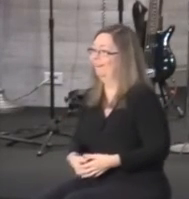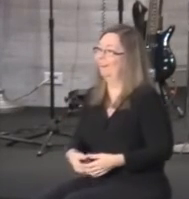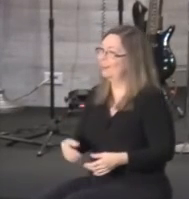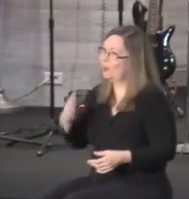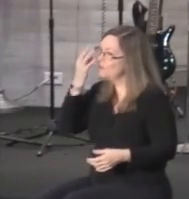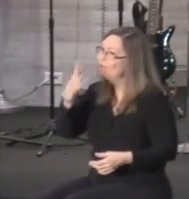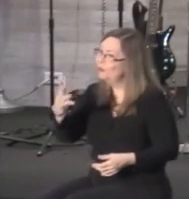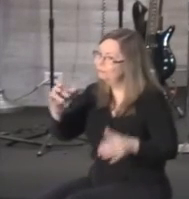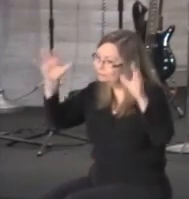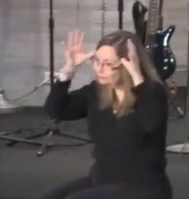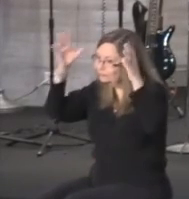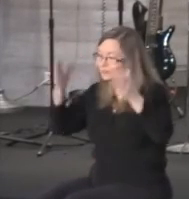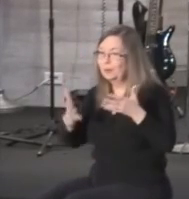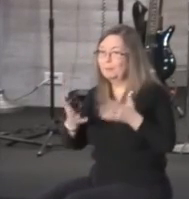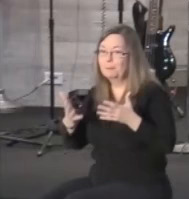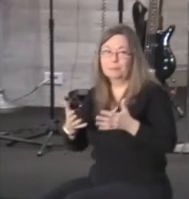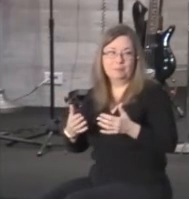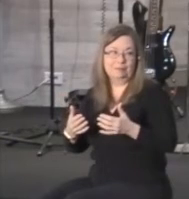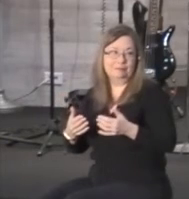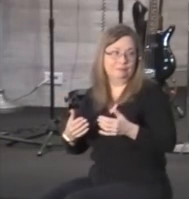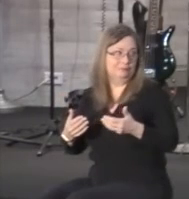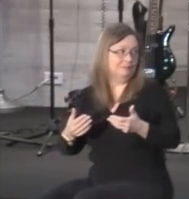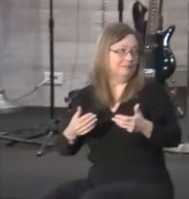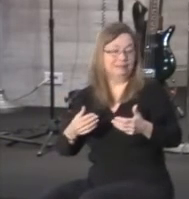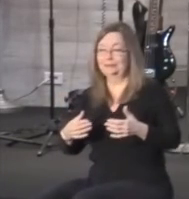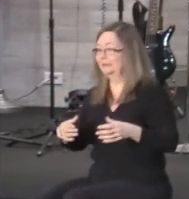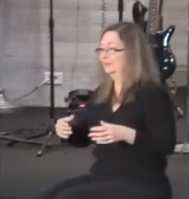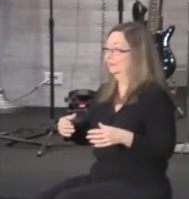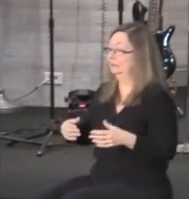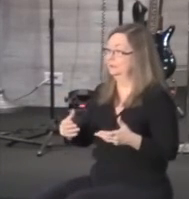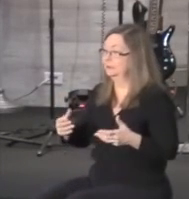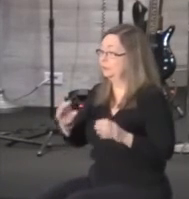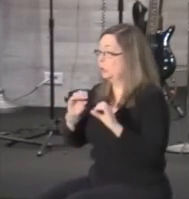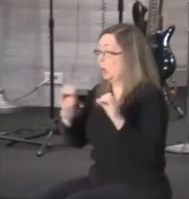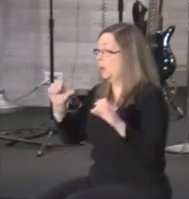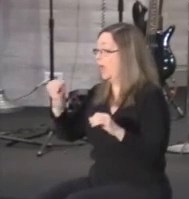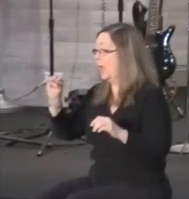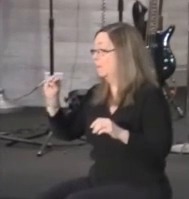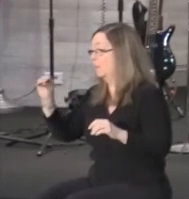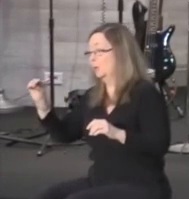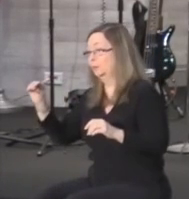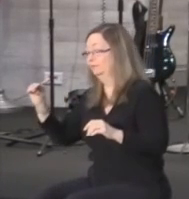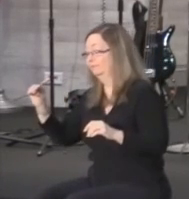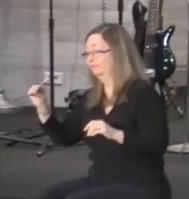another beauty. Oh, might have been the Maryland state record. Didn't have ammo. No ammo at all.